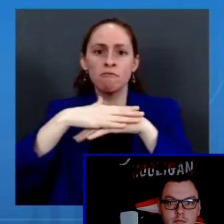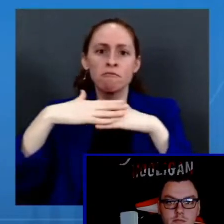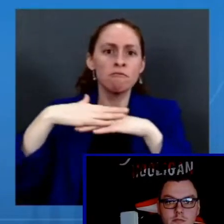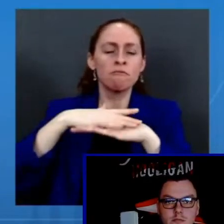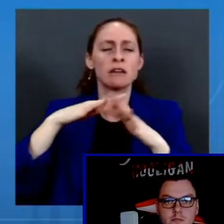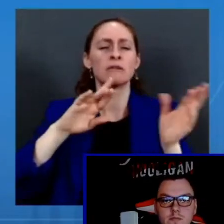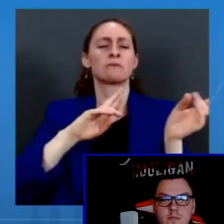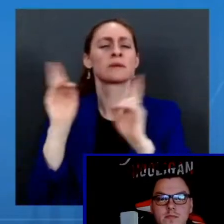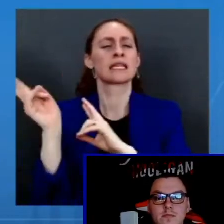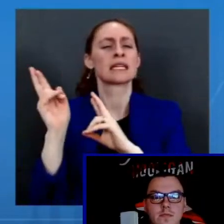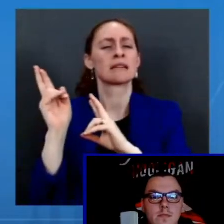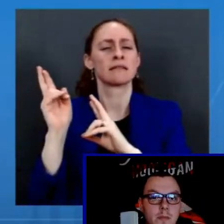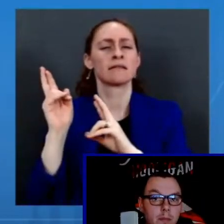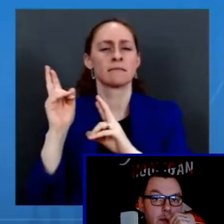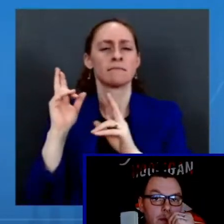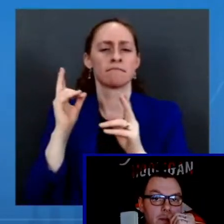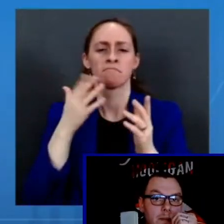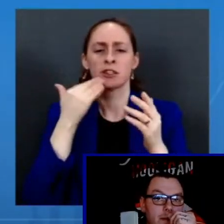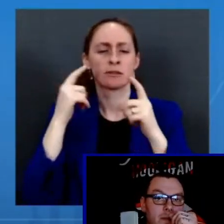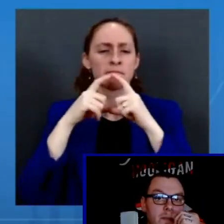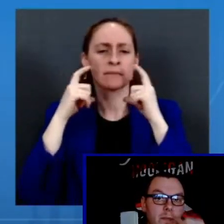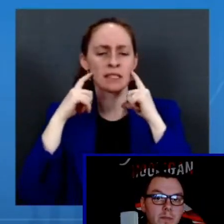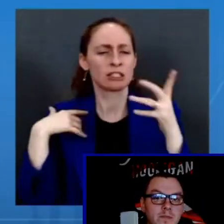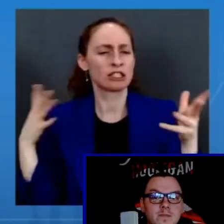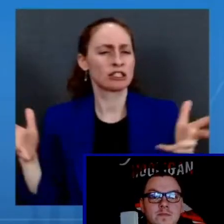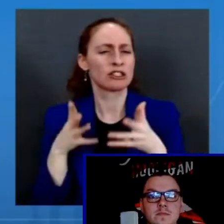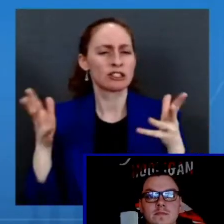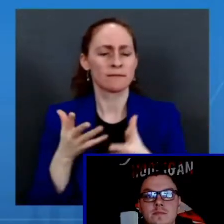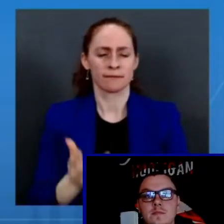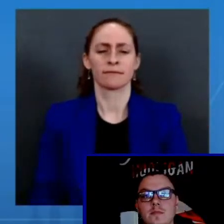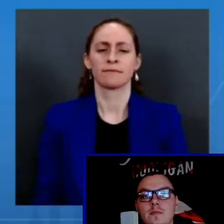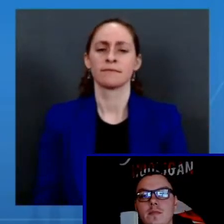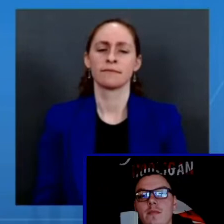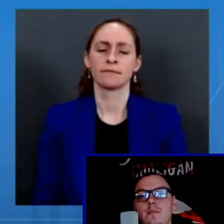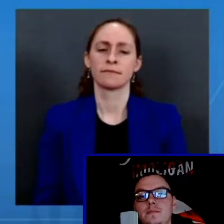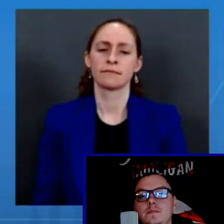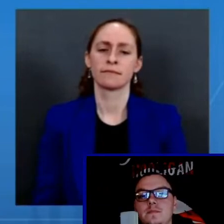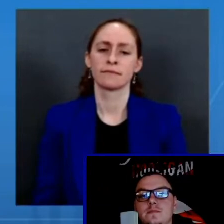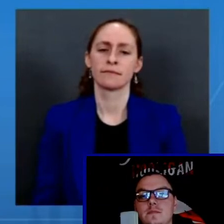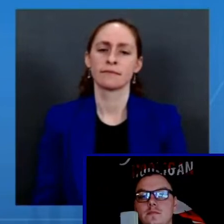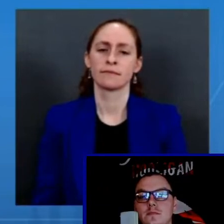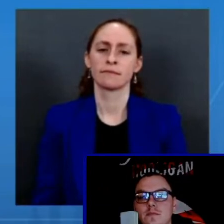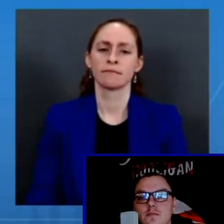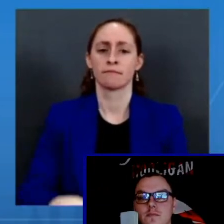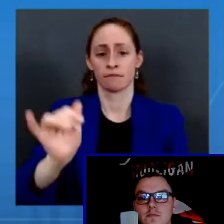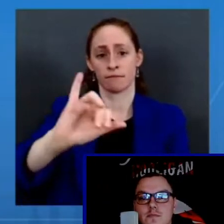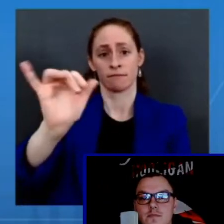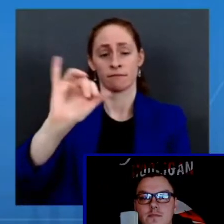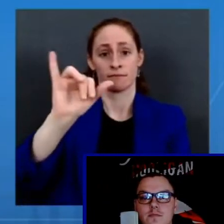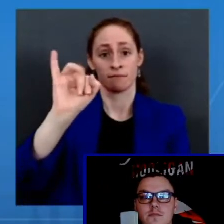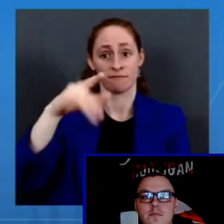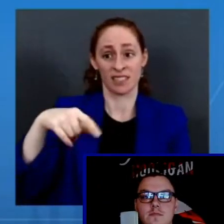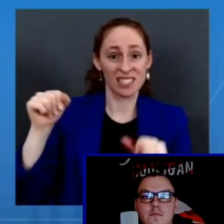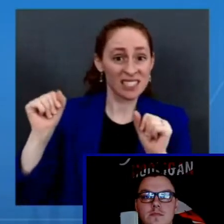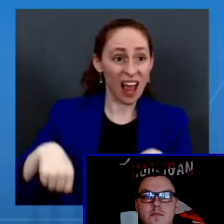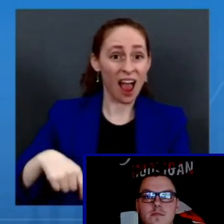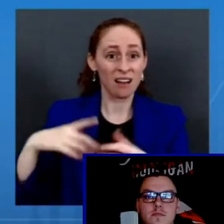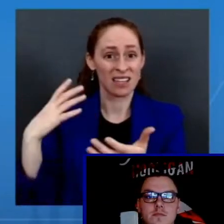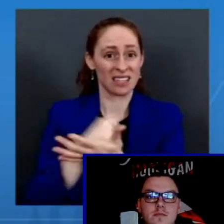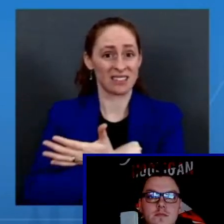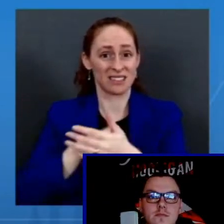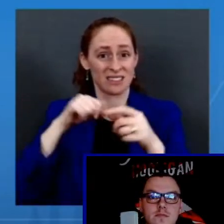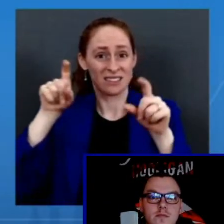test ahead of time to help protect you and your family and friends who may be at greater risk of COVID-19 or severe